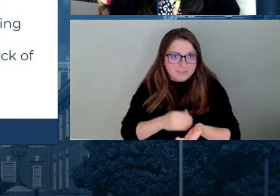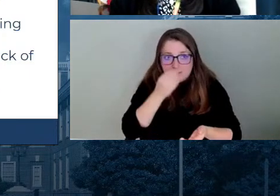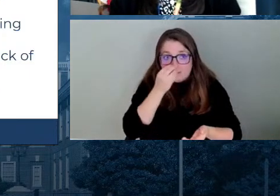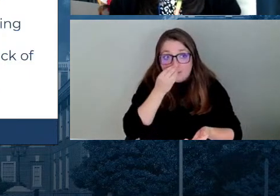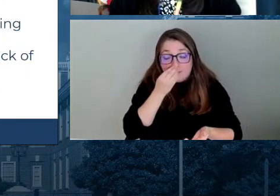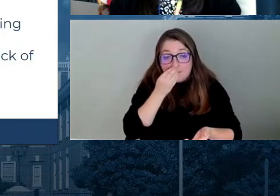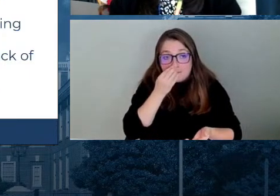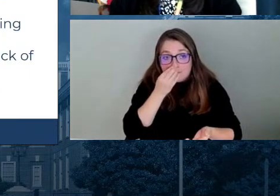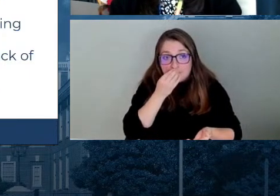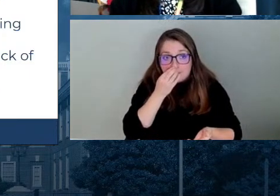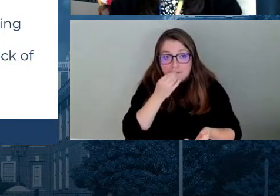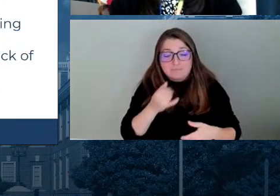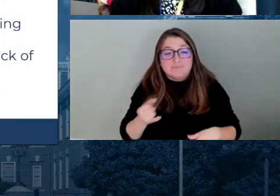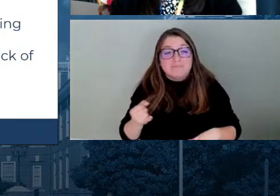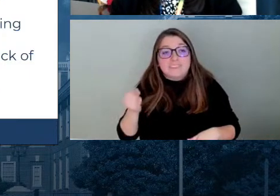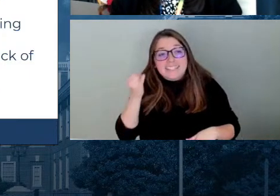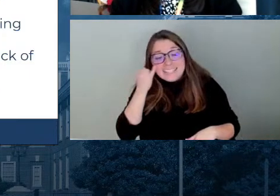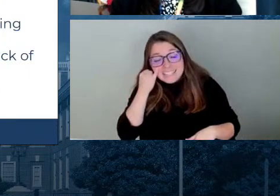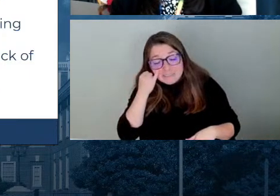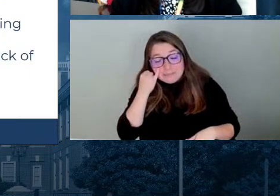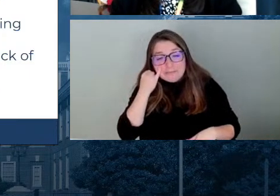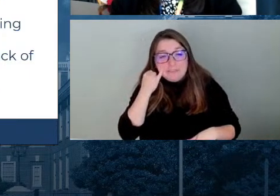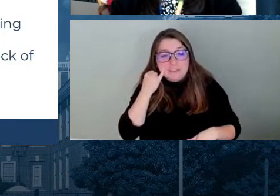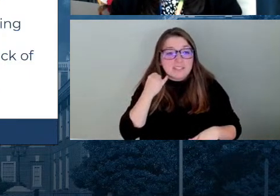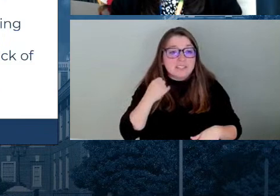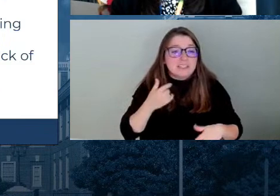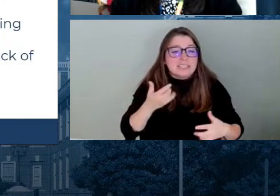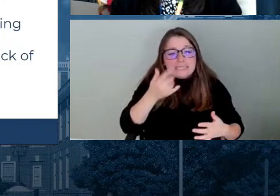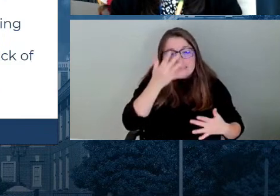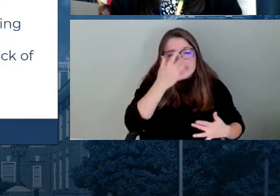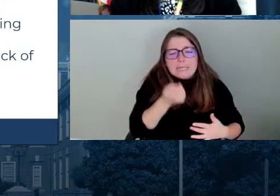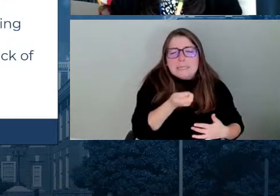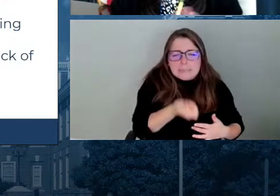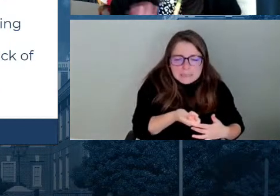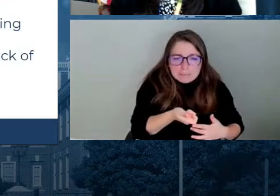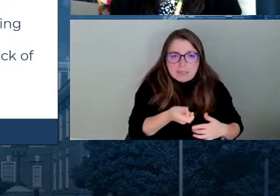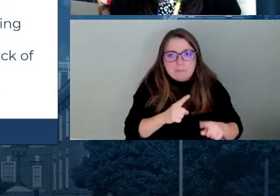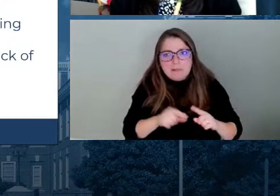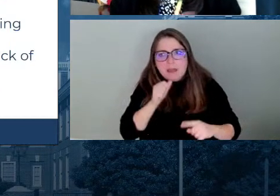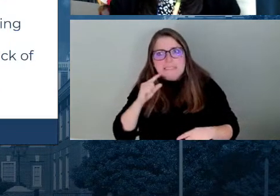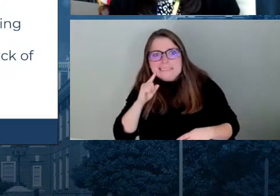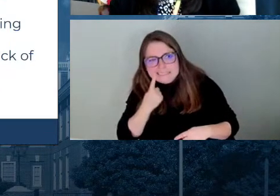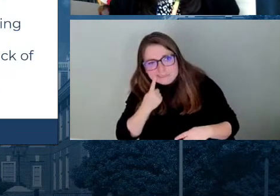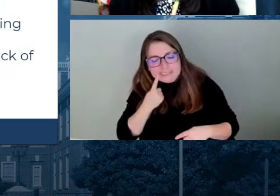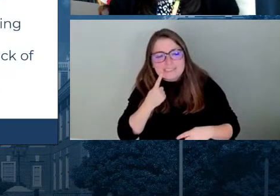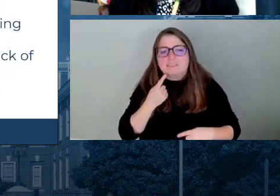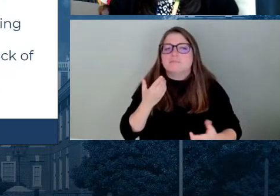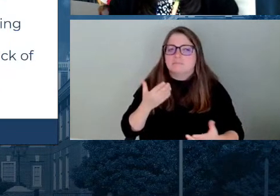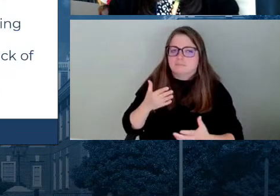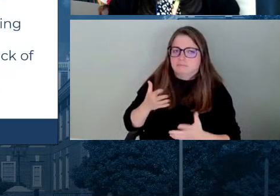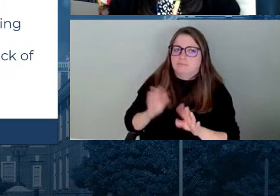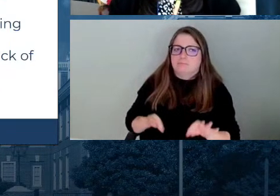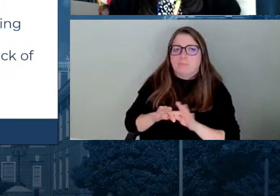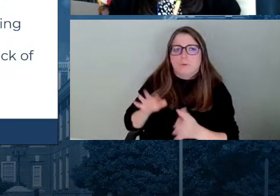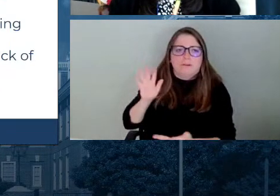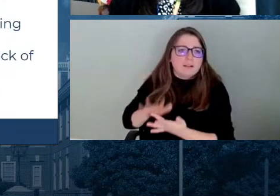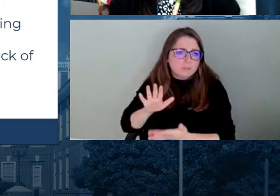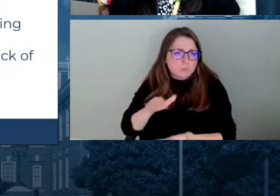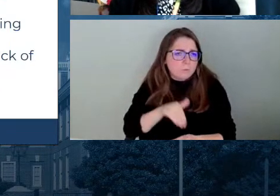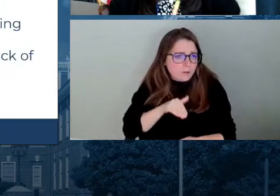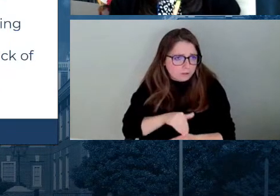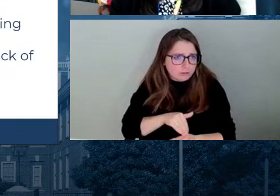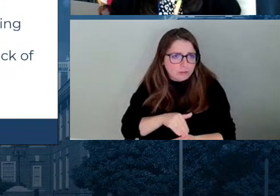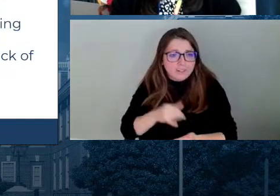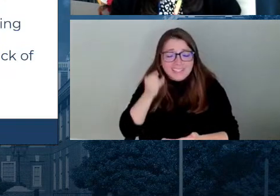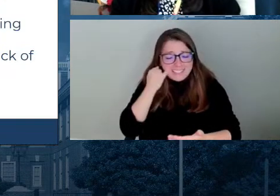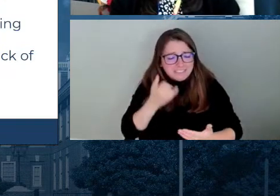symptoms, please talk to your doctor or pediatrician if you're not sure what to do next. Again, feeding schedules off, fussiness, runny